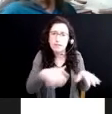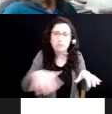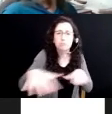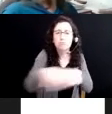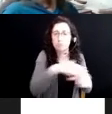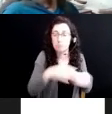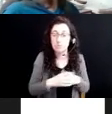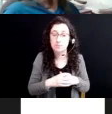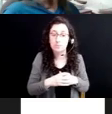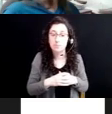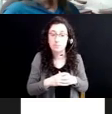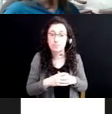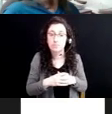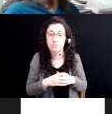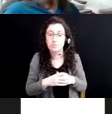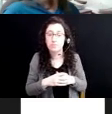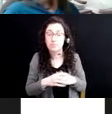inventory and